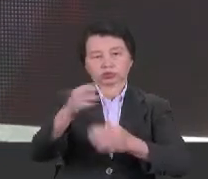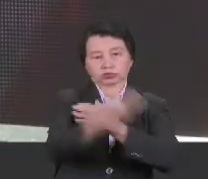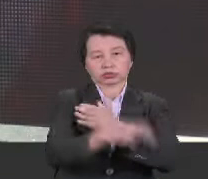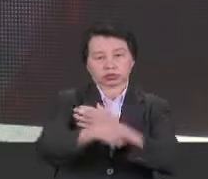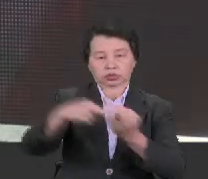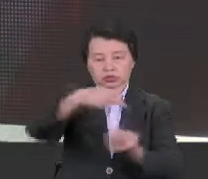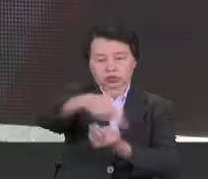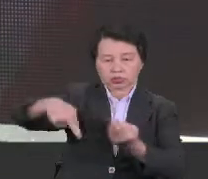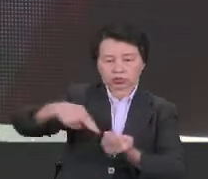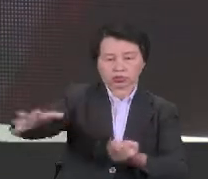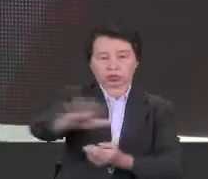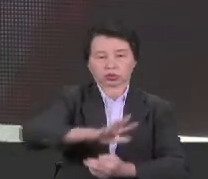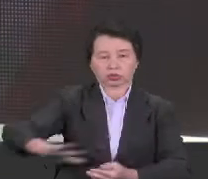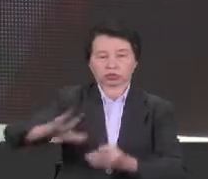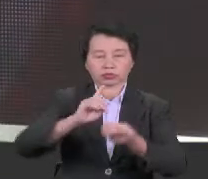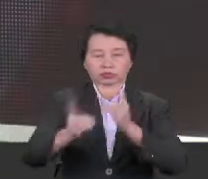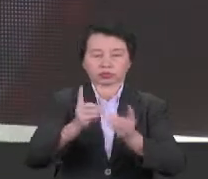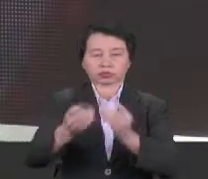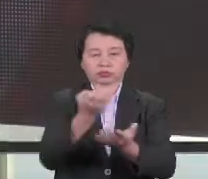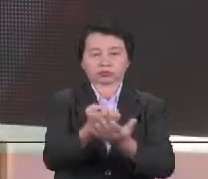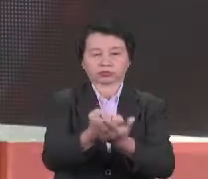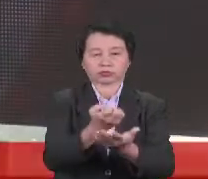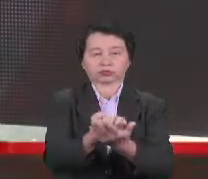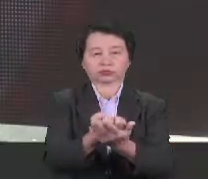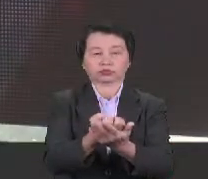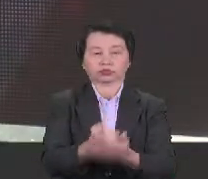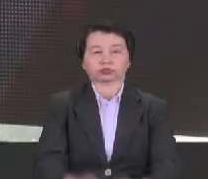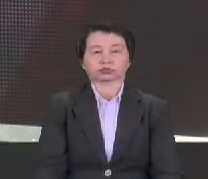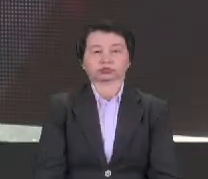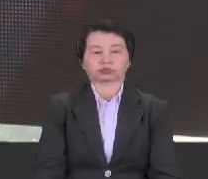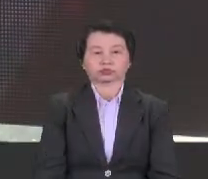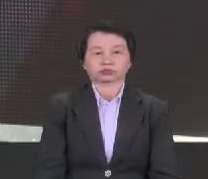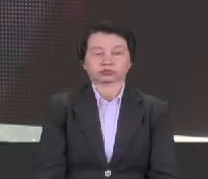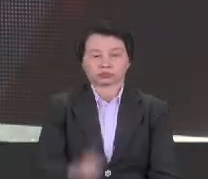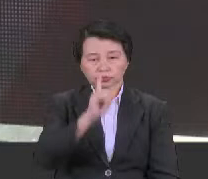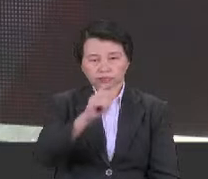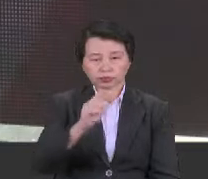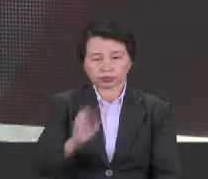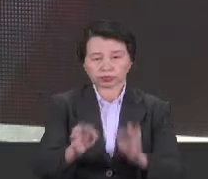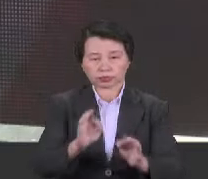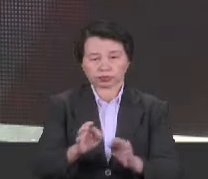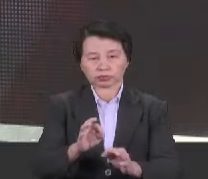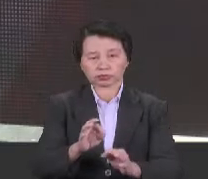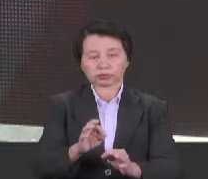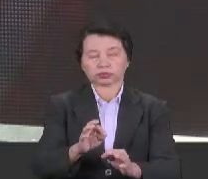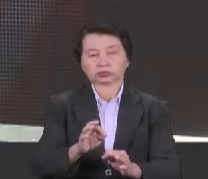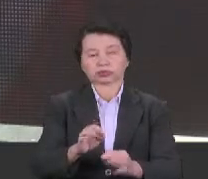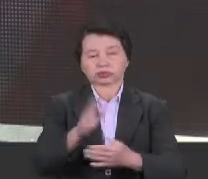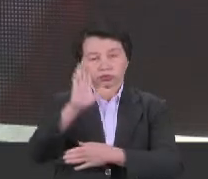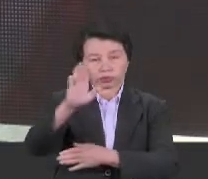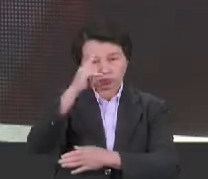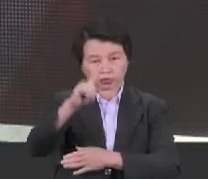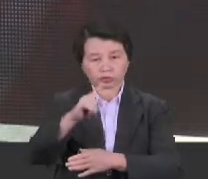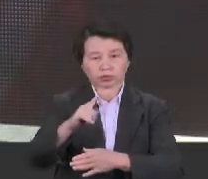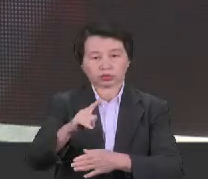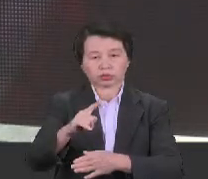regional powerhouse in the digital economy. I can assure you that their insight will serve to